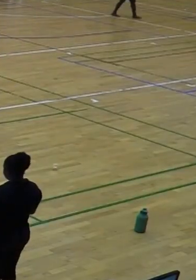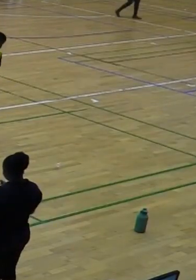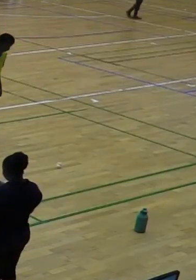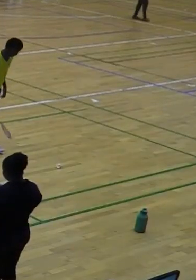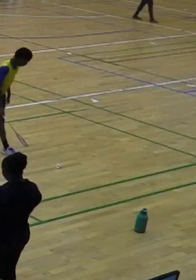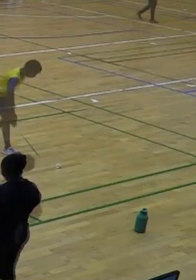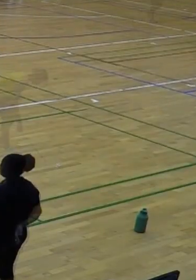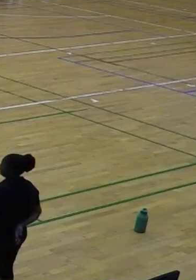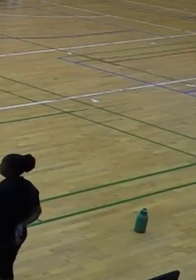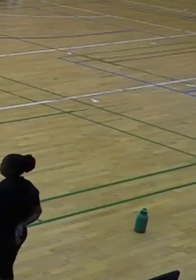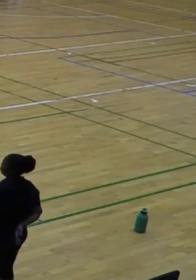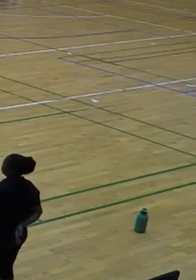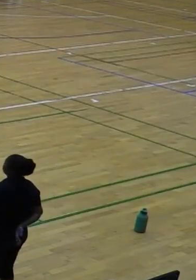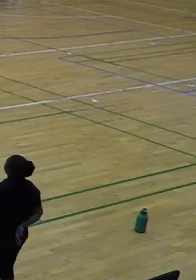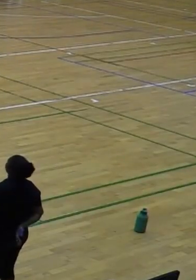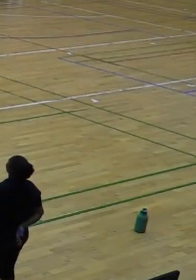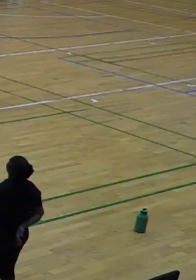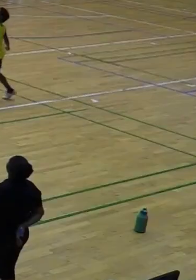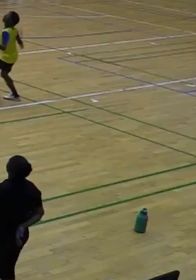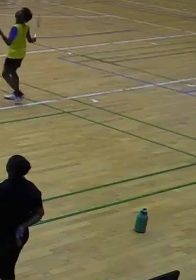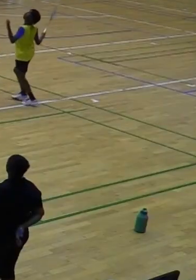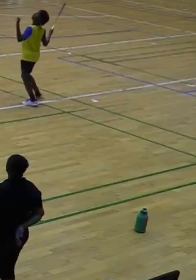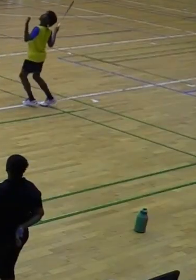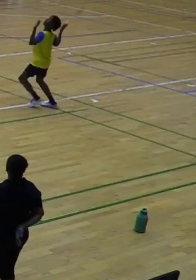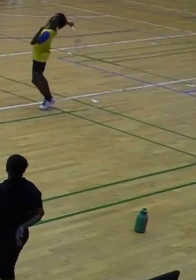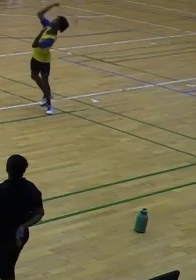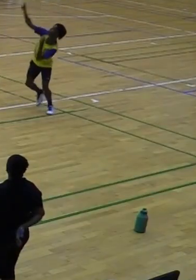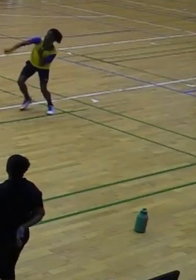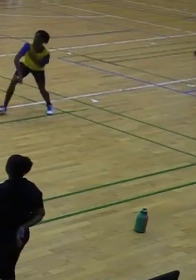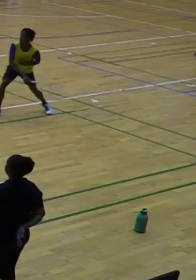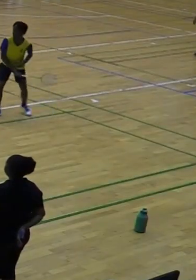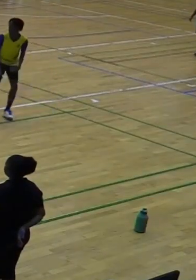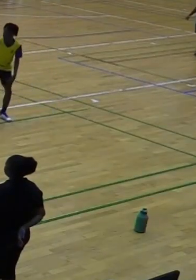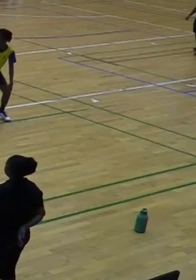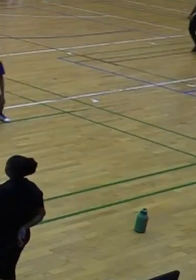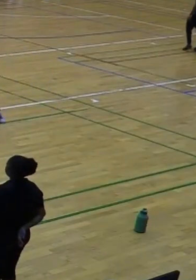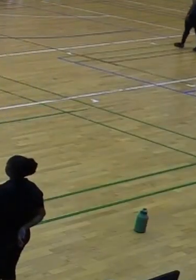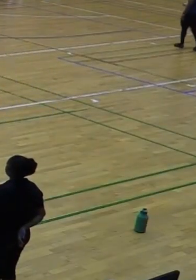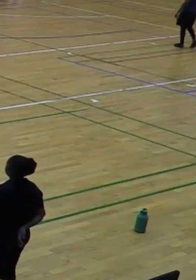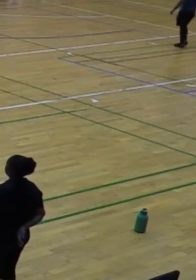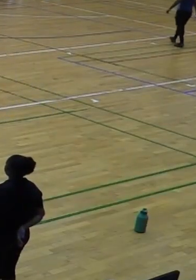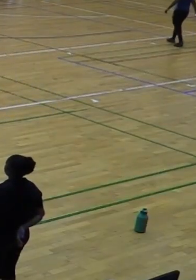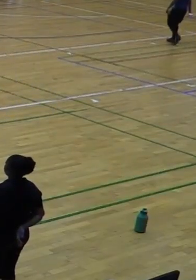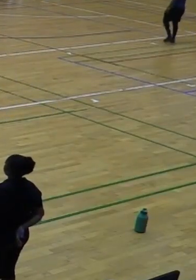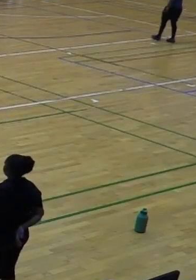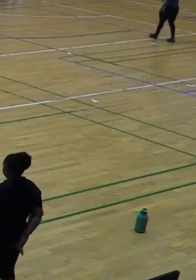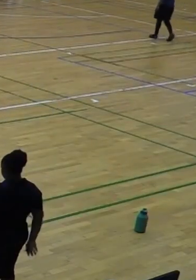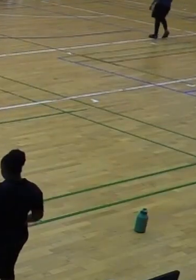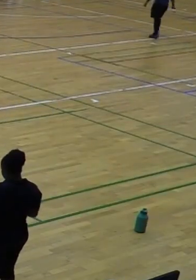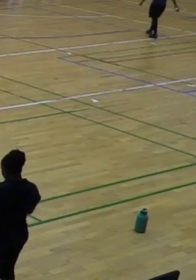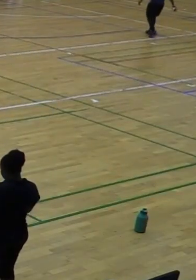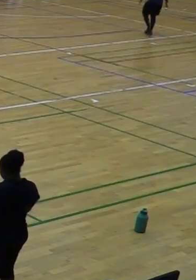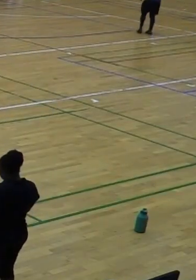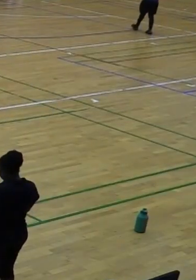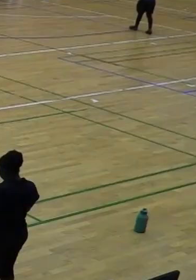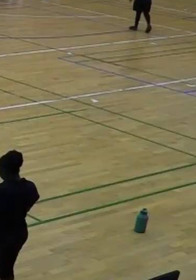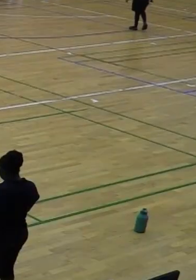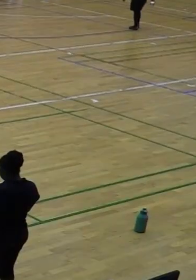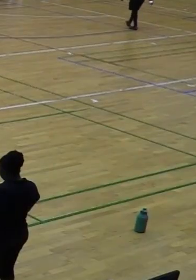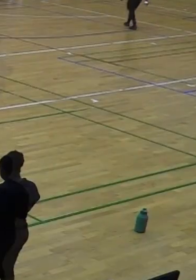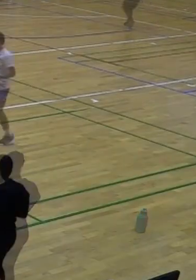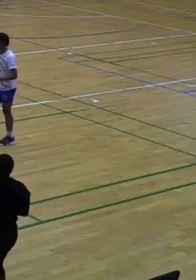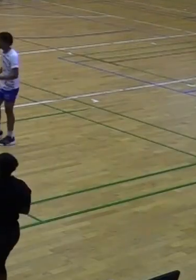perfection. At 16-9, King would not let his hard work go to waste. Drawing first blood,